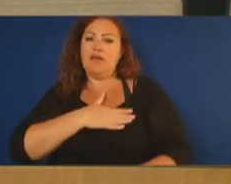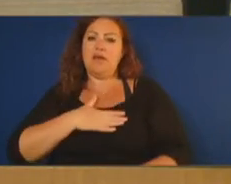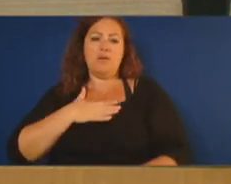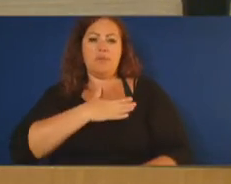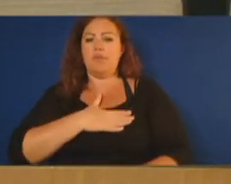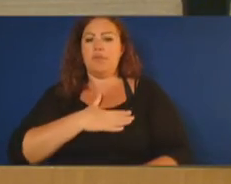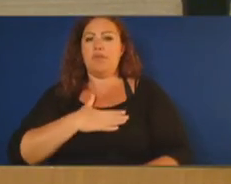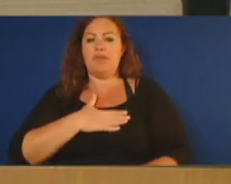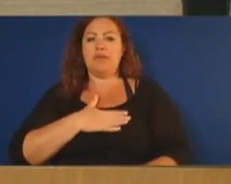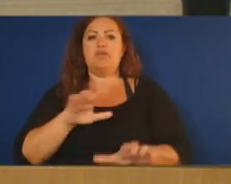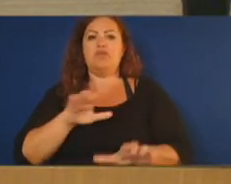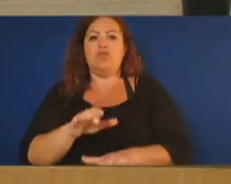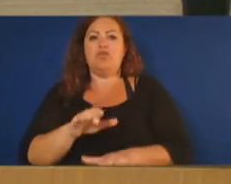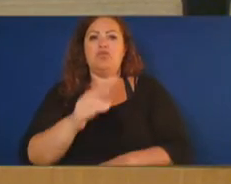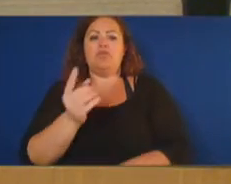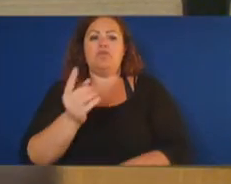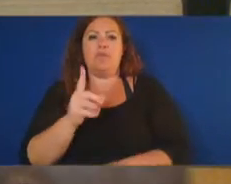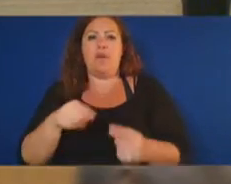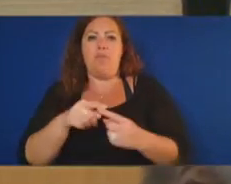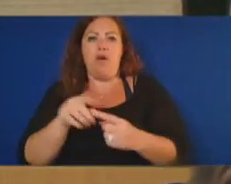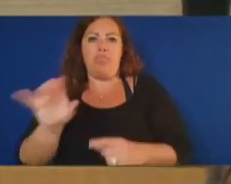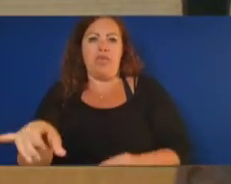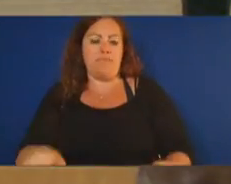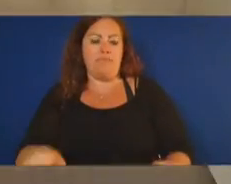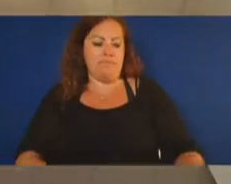do something about